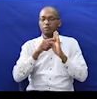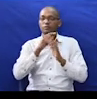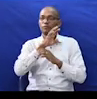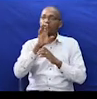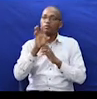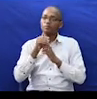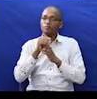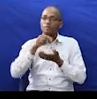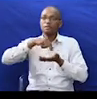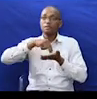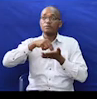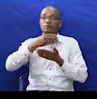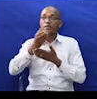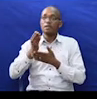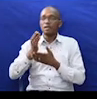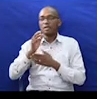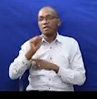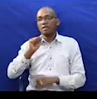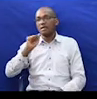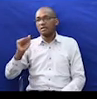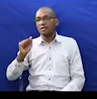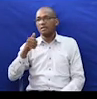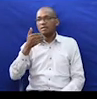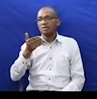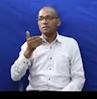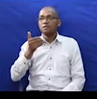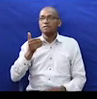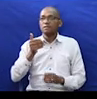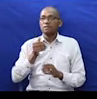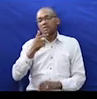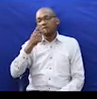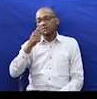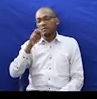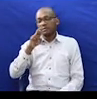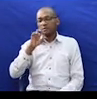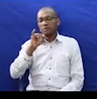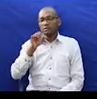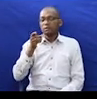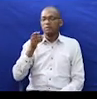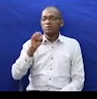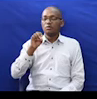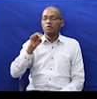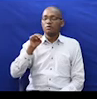stand for tangent of the angle A. It's called the trigonometrical ratios.